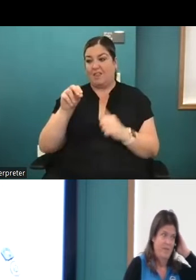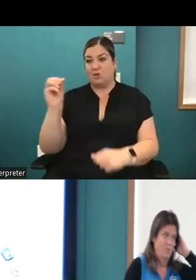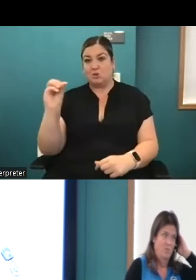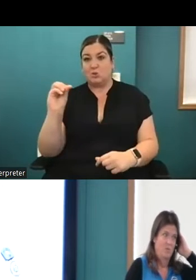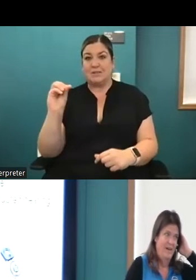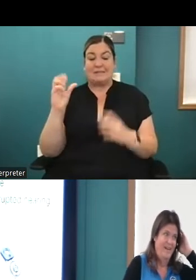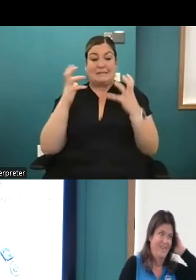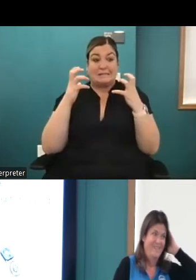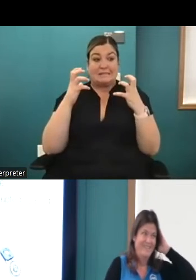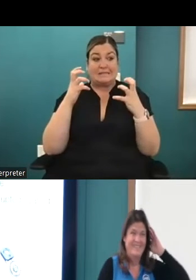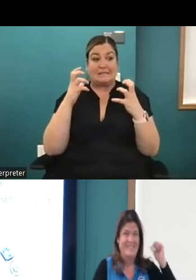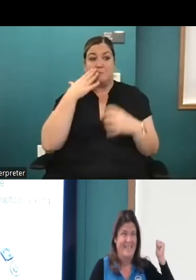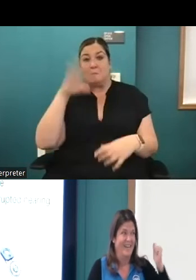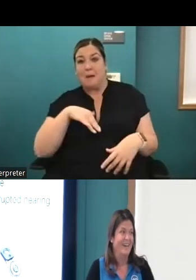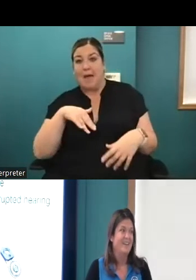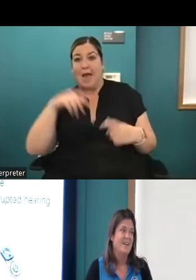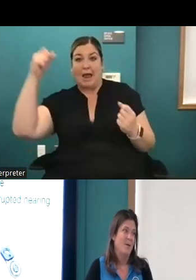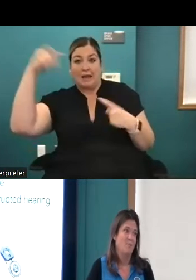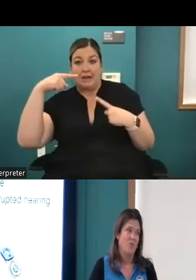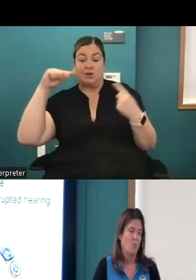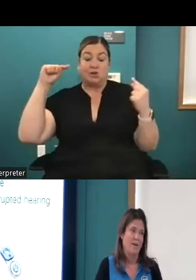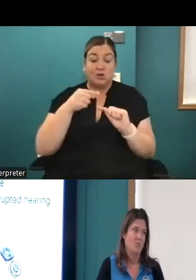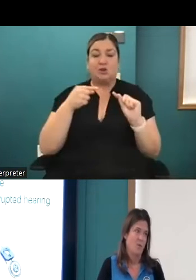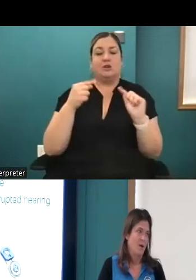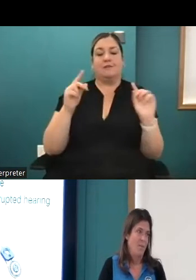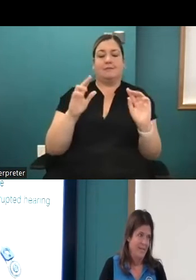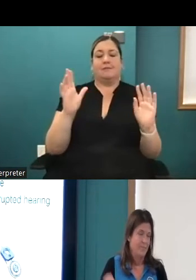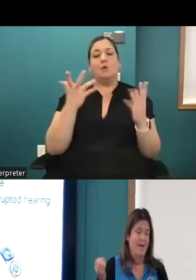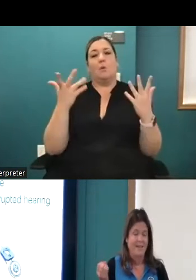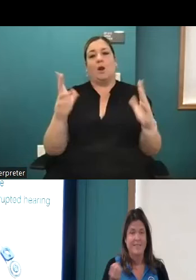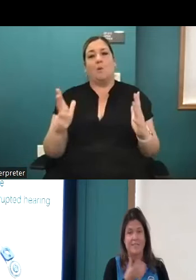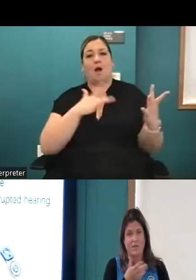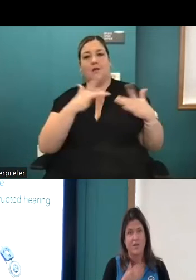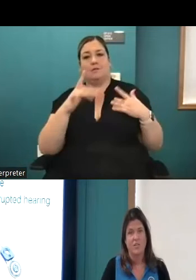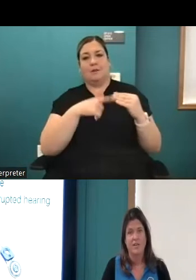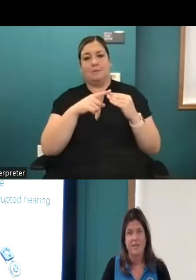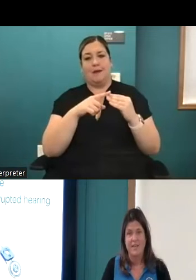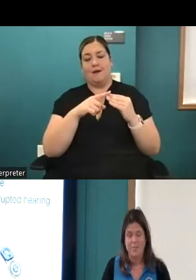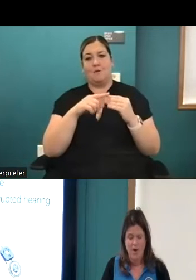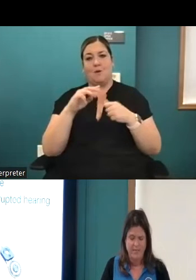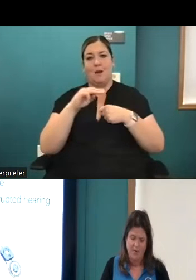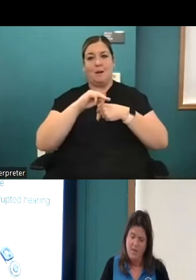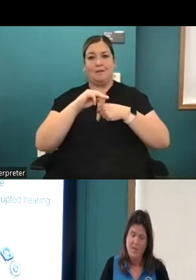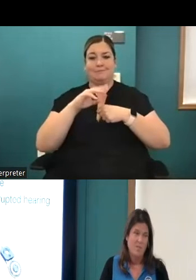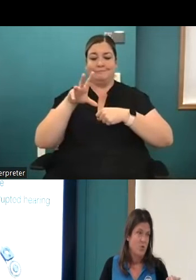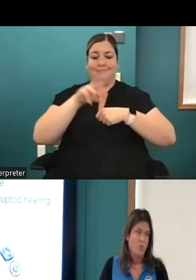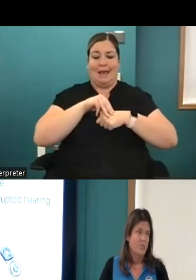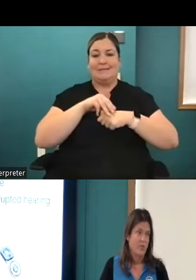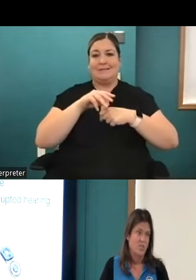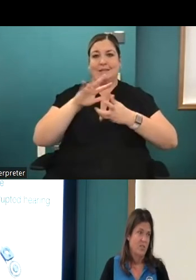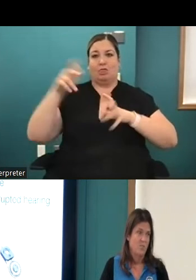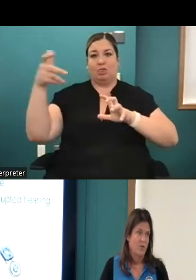they're gonna get a real bad zing. We don't want to worry about magnets dislodging in an MRI. So there's